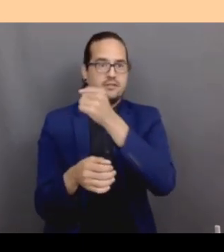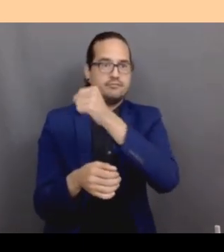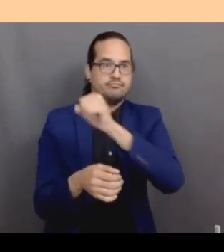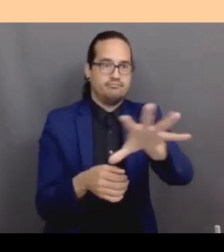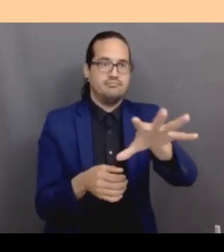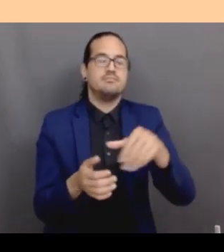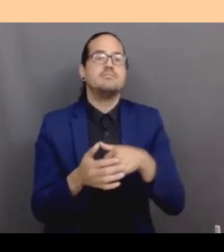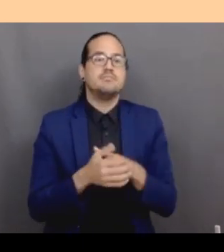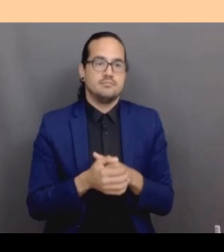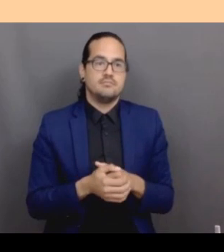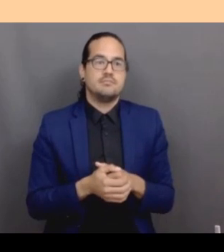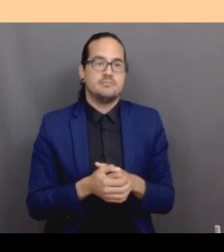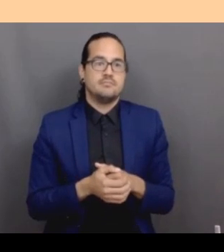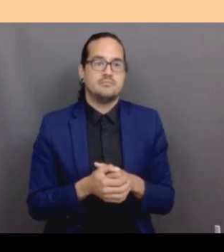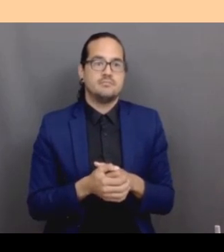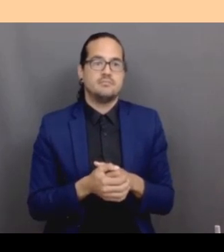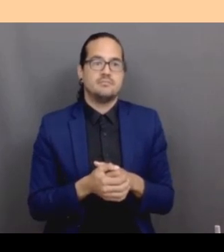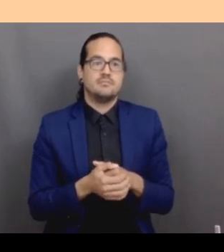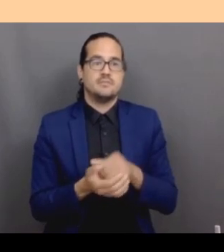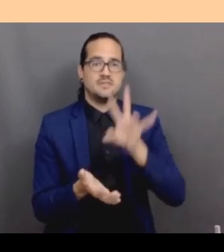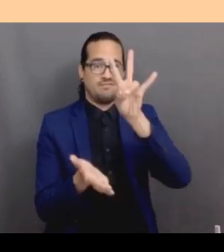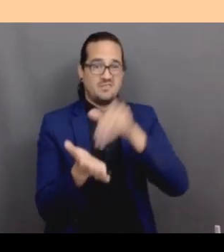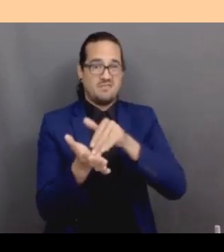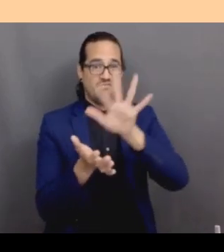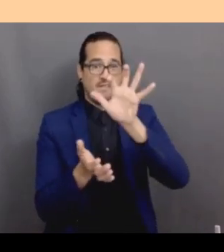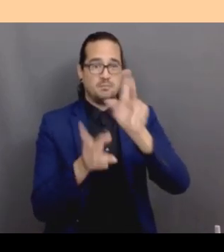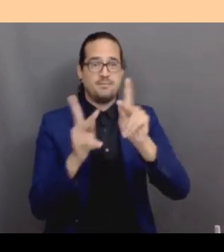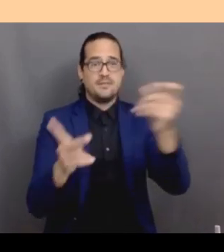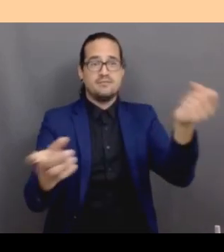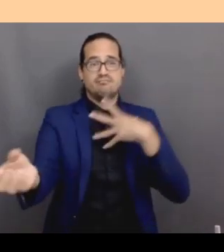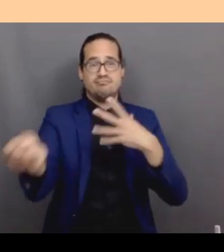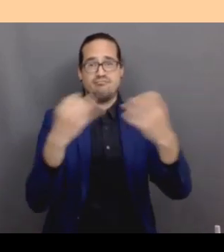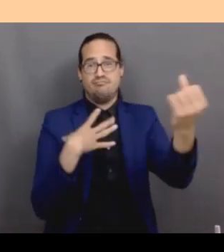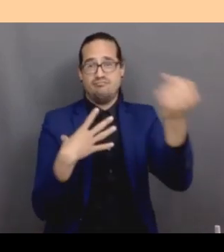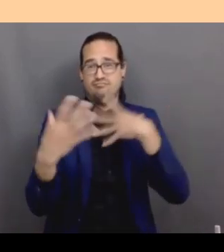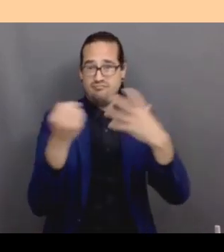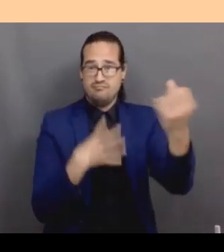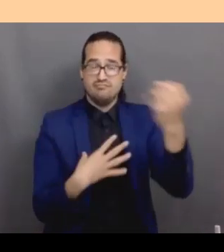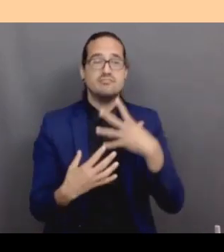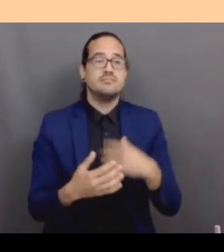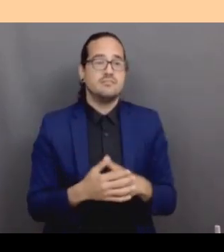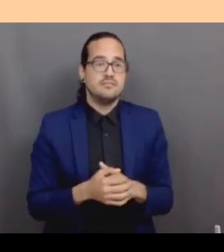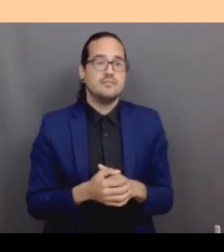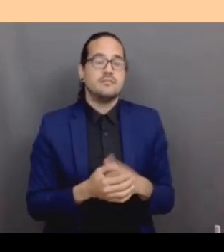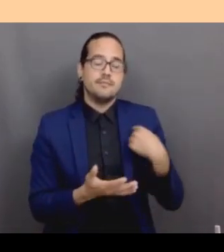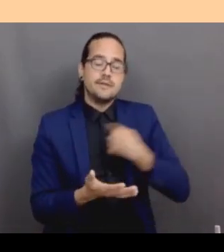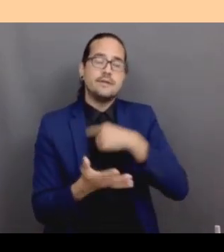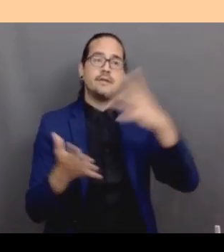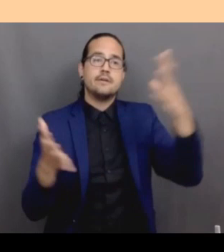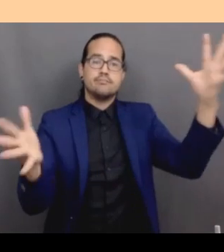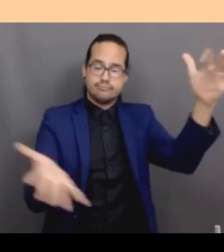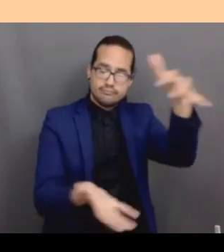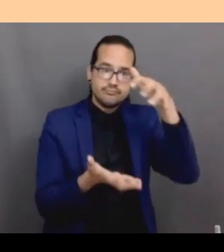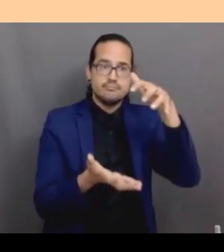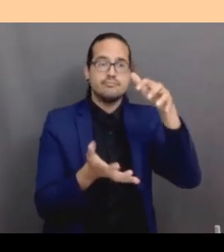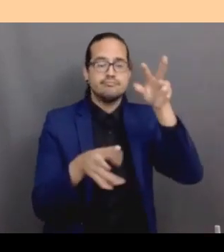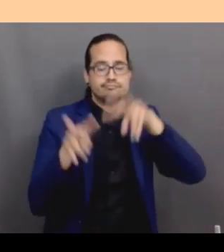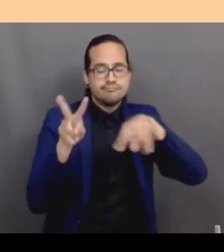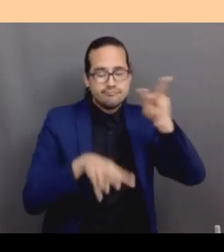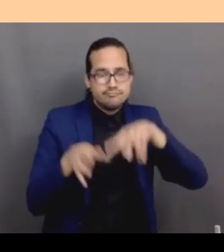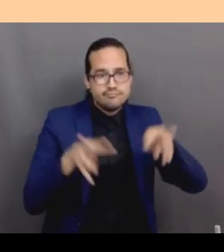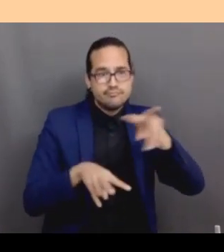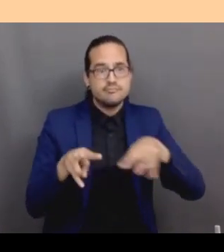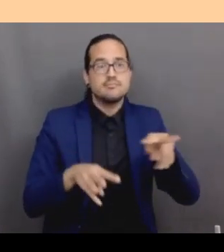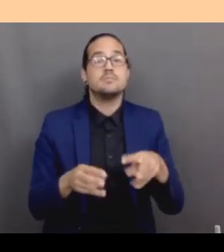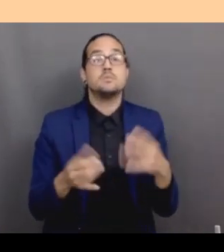will be getting to those in just a moment. Tonight's event will be all about how COVID-19 might be affecting our more